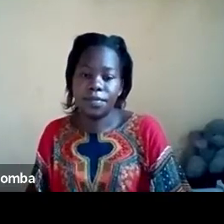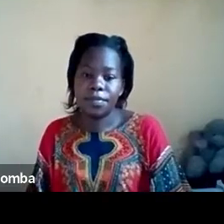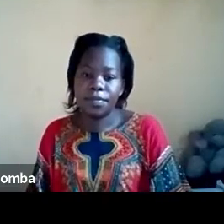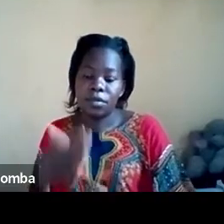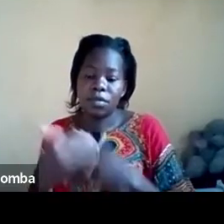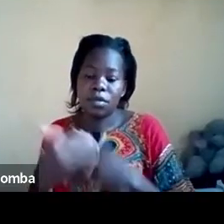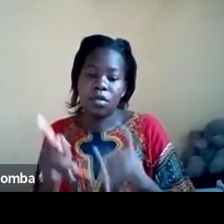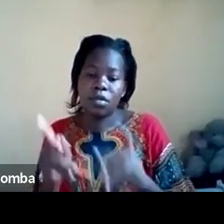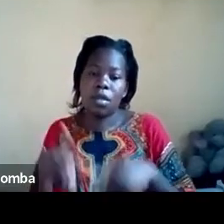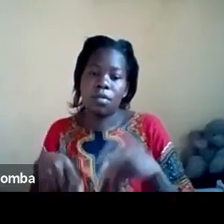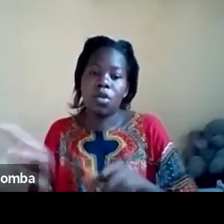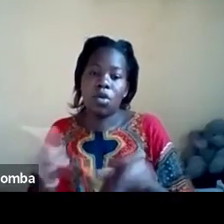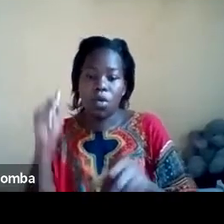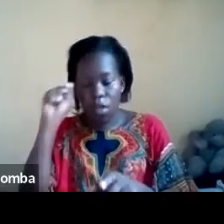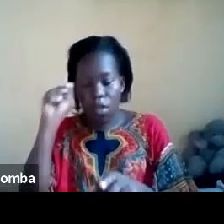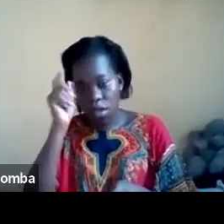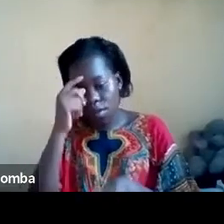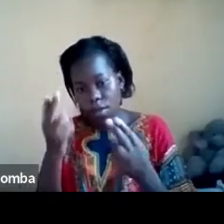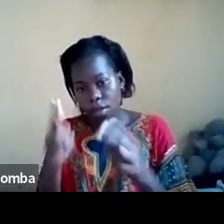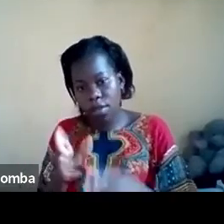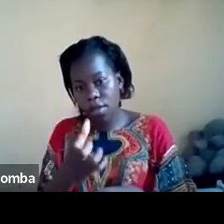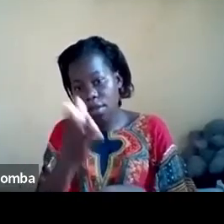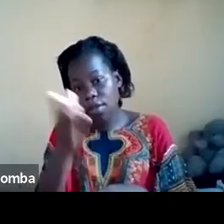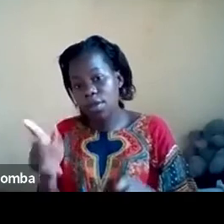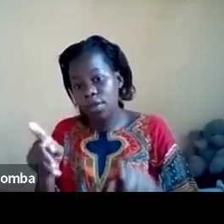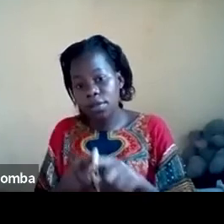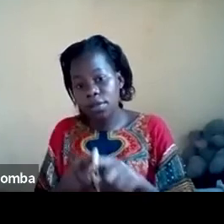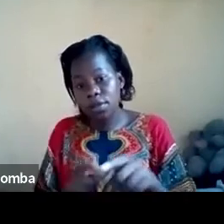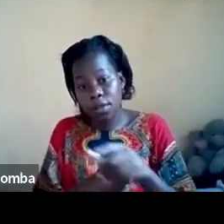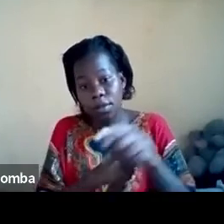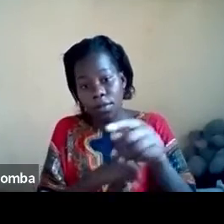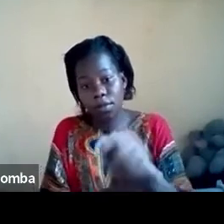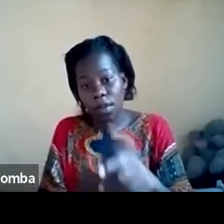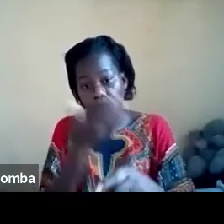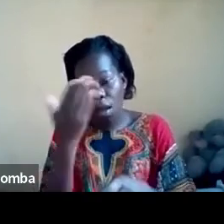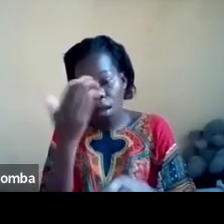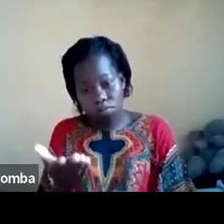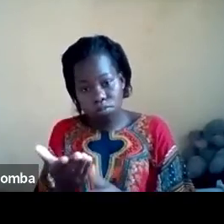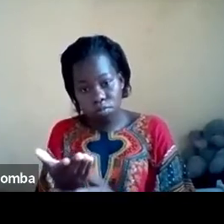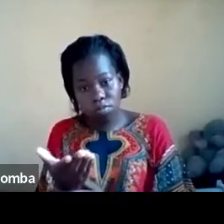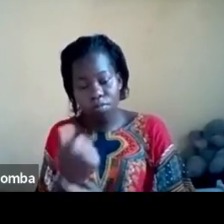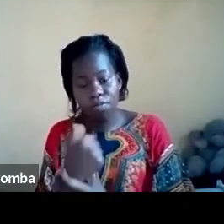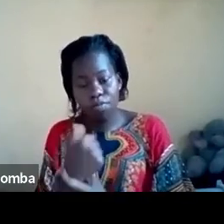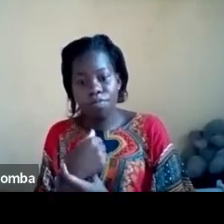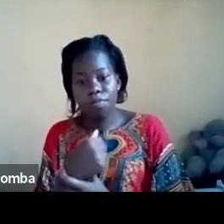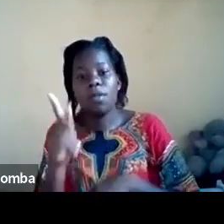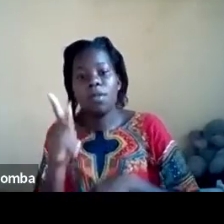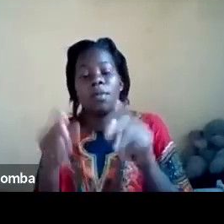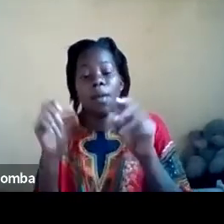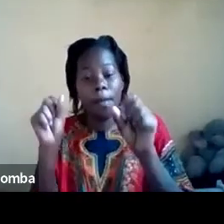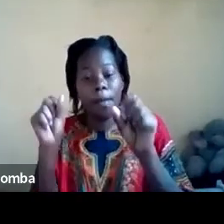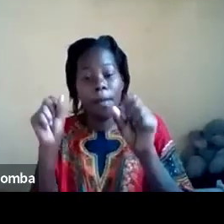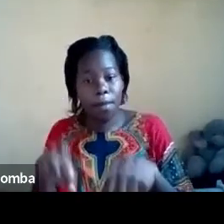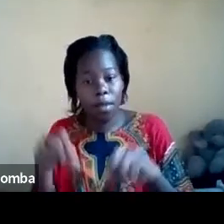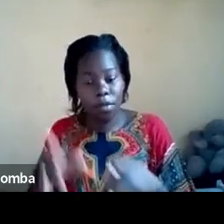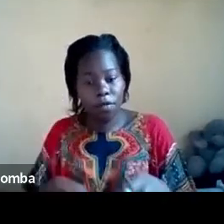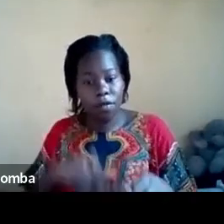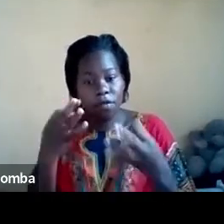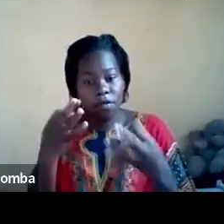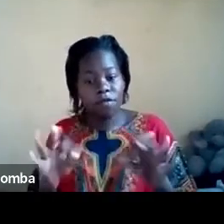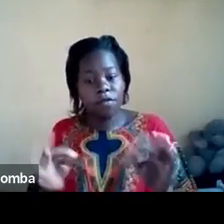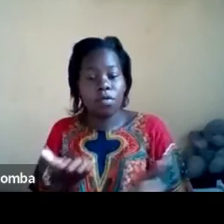happening. And of course, there are also these grant facilities that are available. People should really feel free to apply. And some